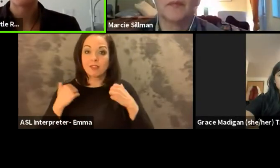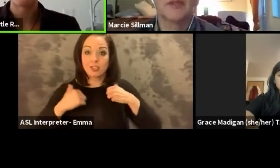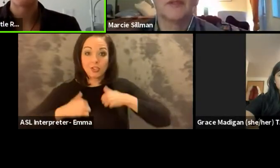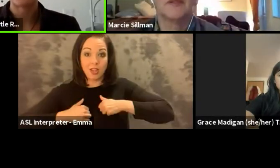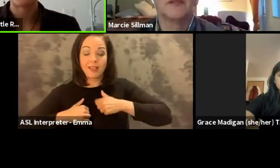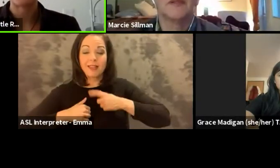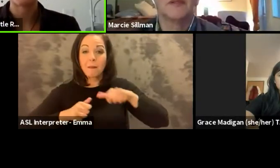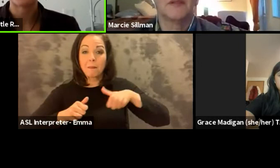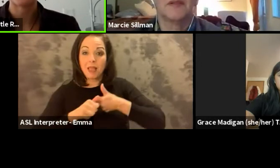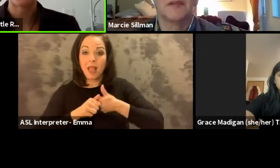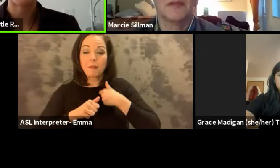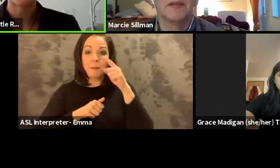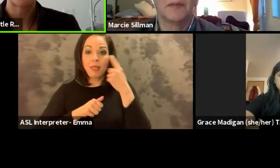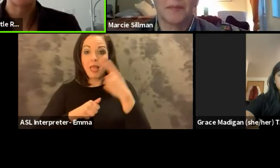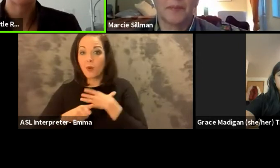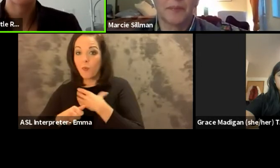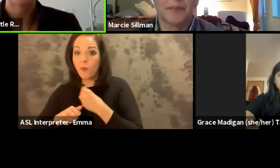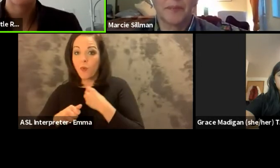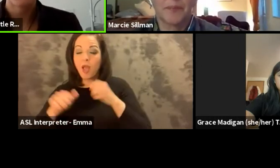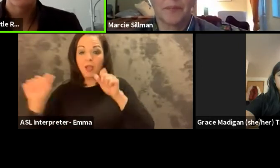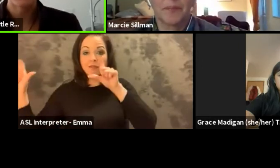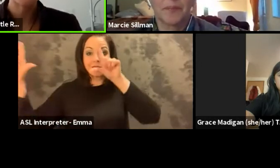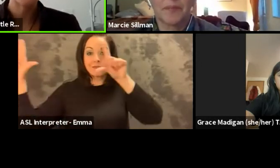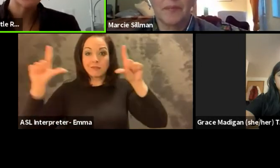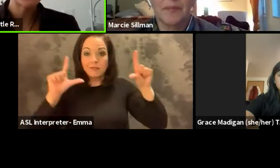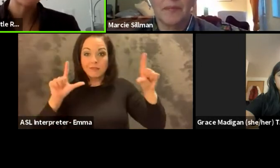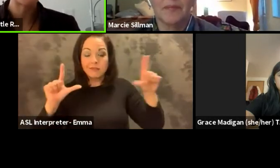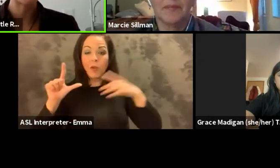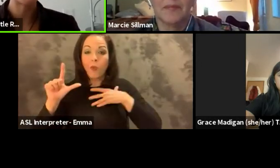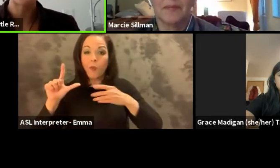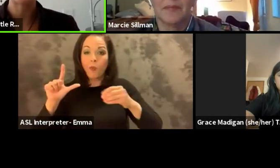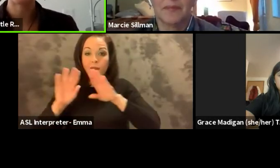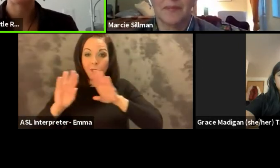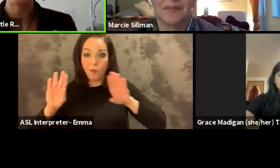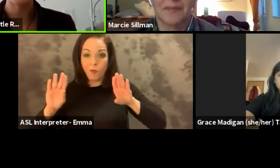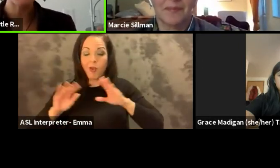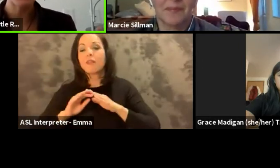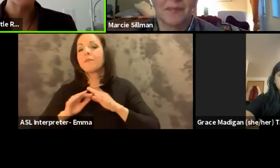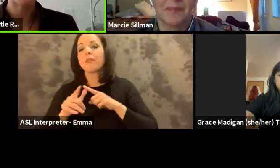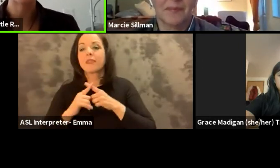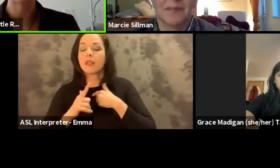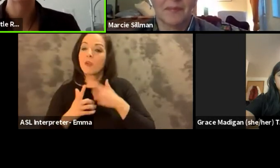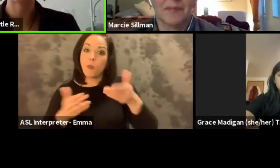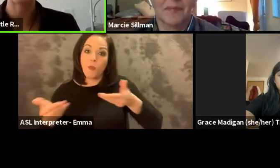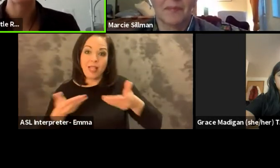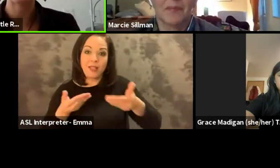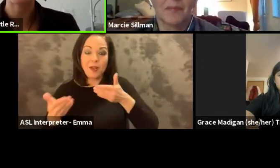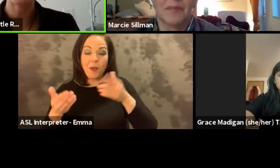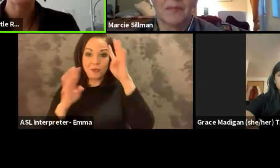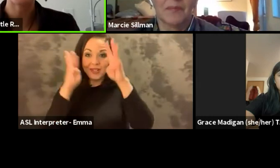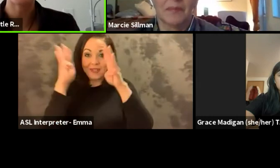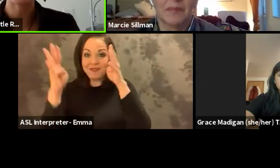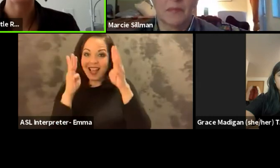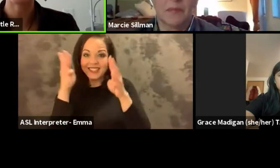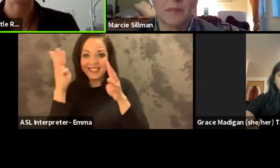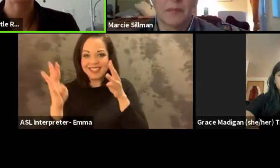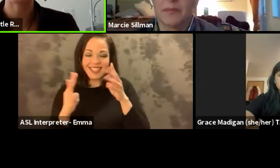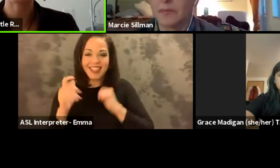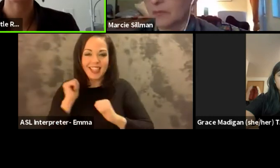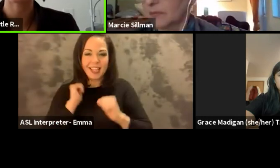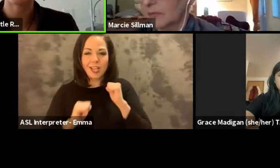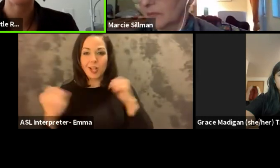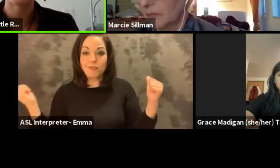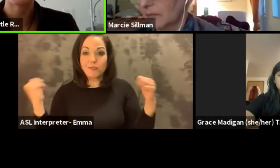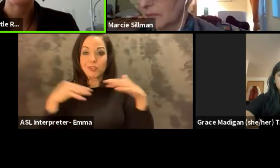me are black and white photos on a white wall. Welcome to ReImagine Theater, a panel series that brings artists and